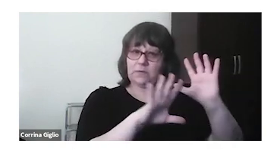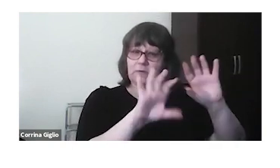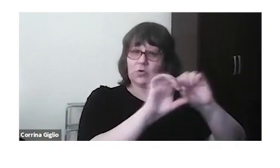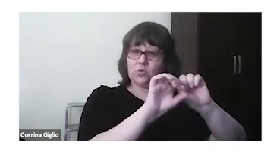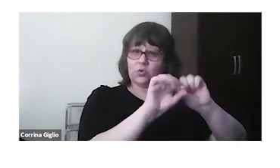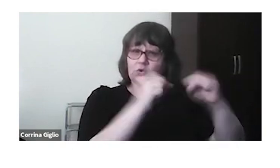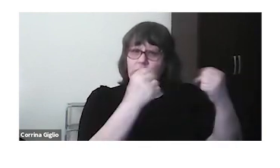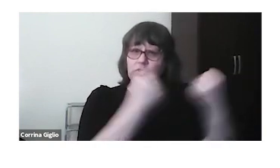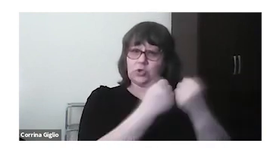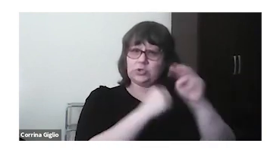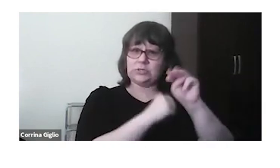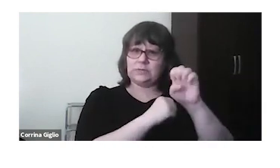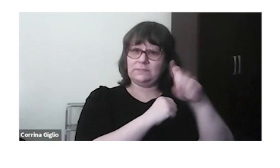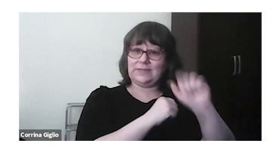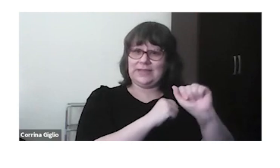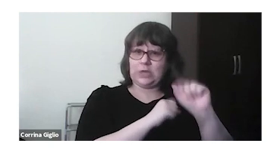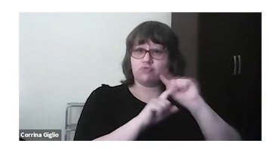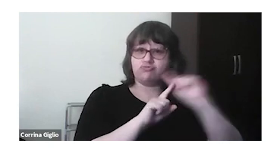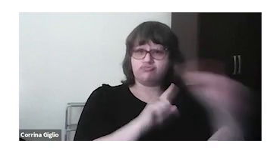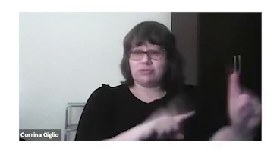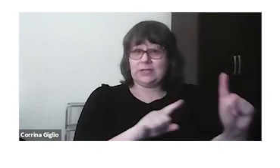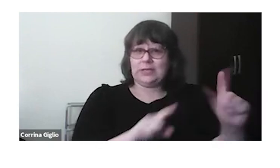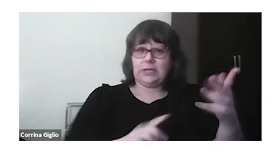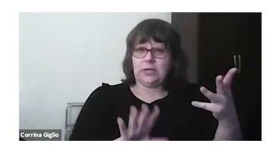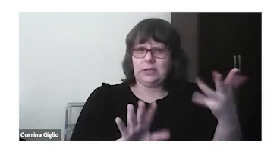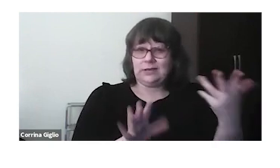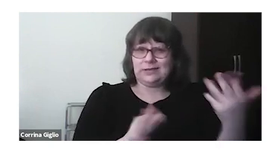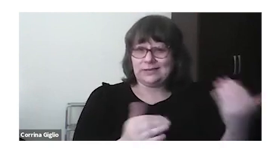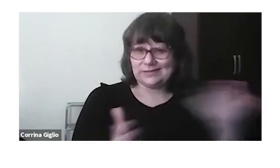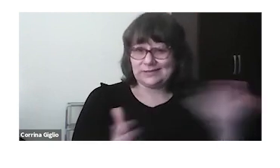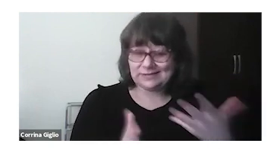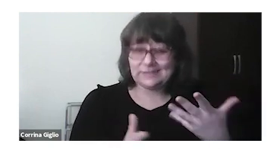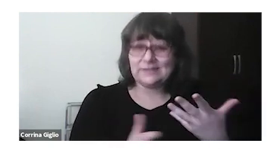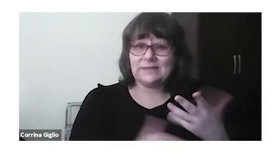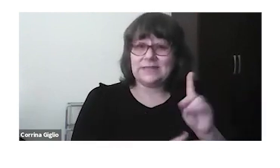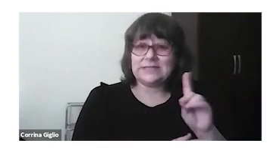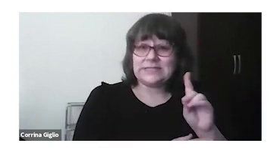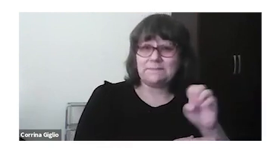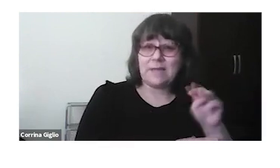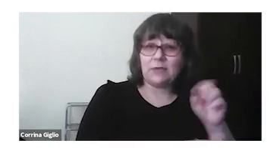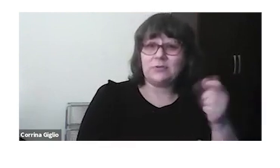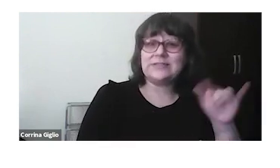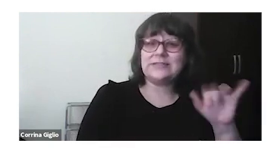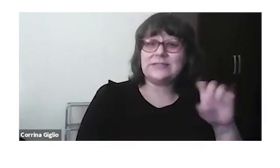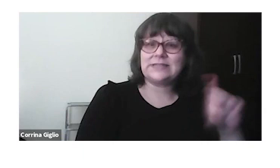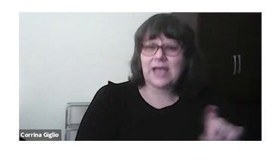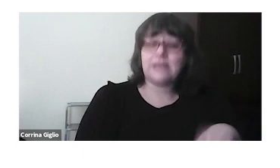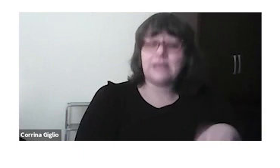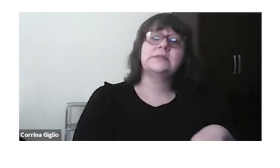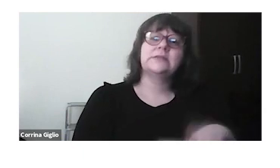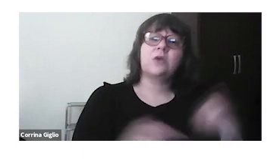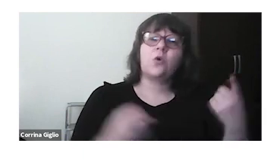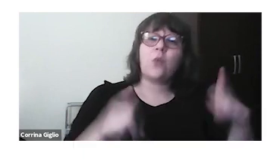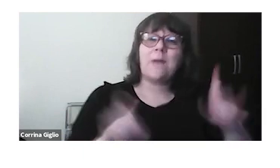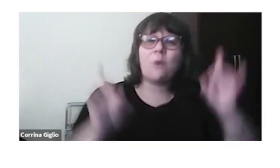really democratized responses to these sort of to these really awful instances of racism,